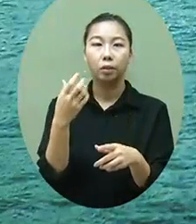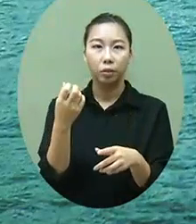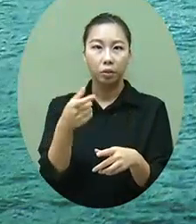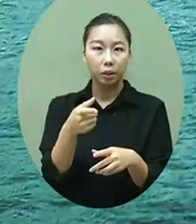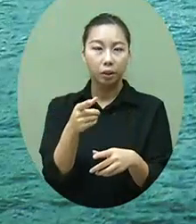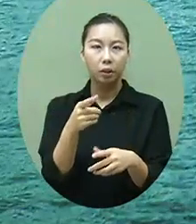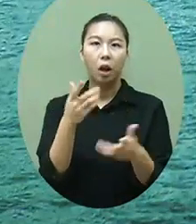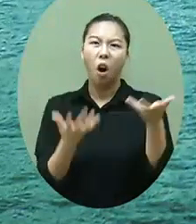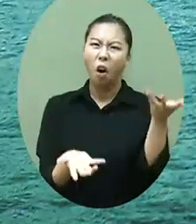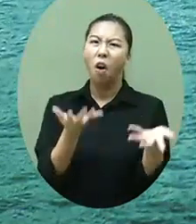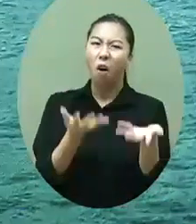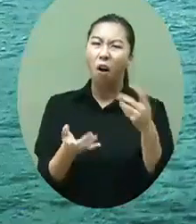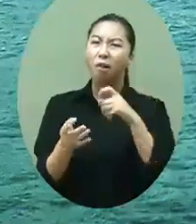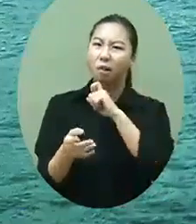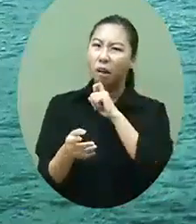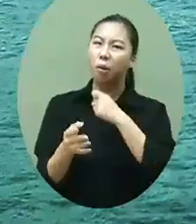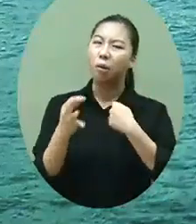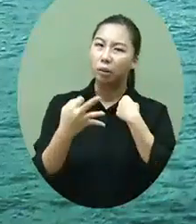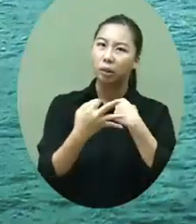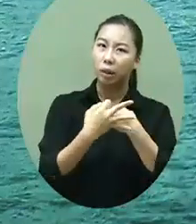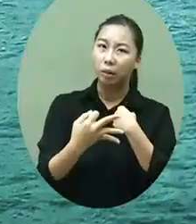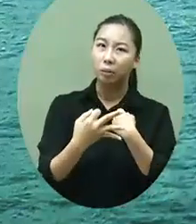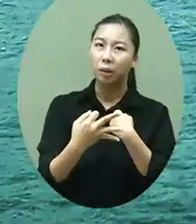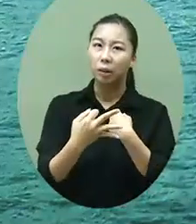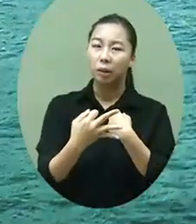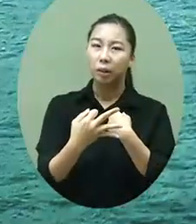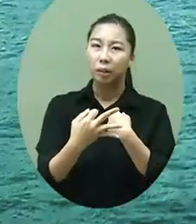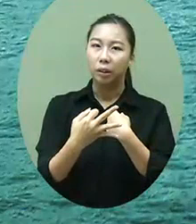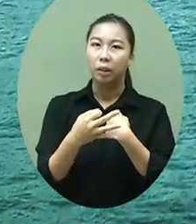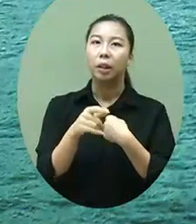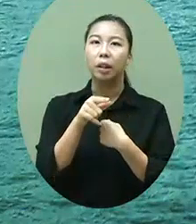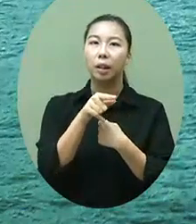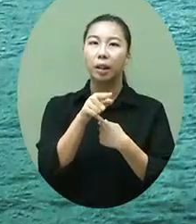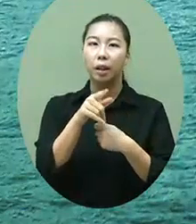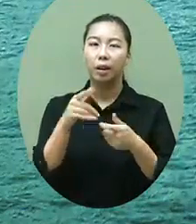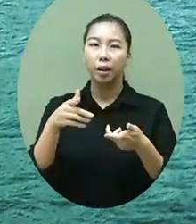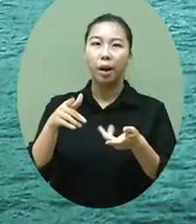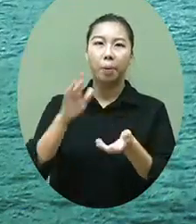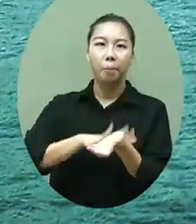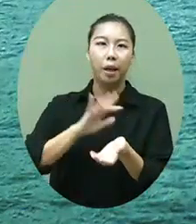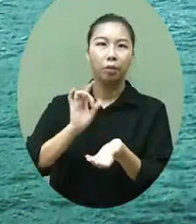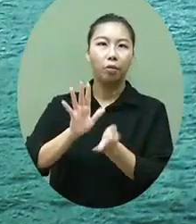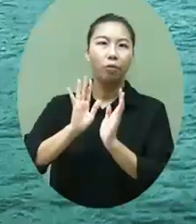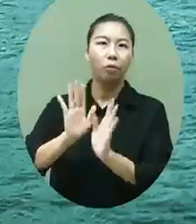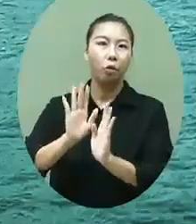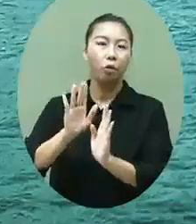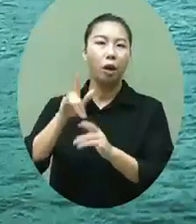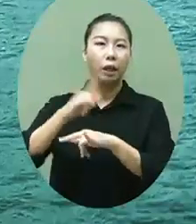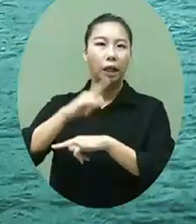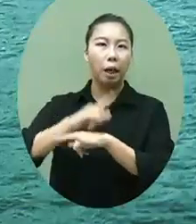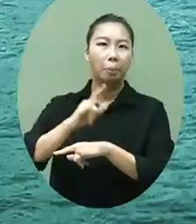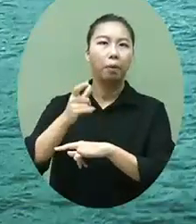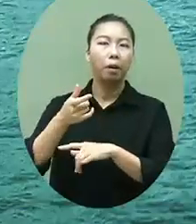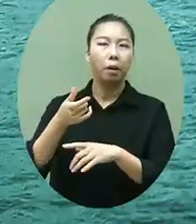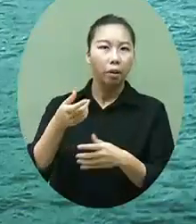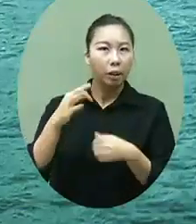possibility to have the third round of the anti-epidemic fund. However, at this particular juncture, the most